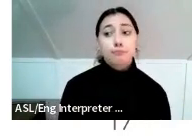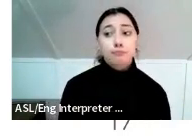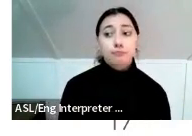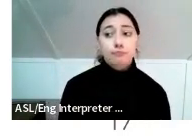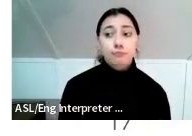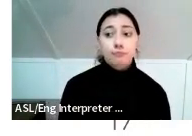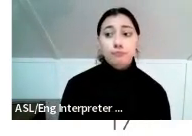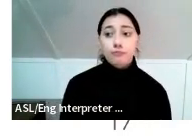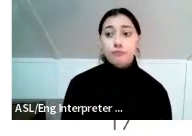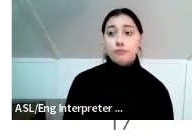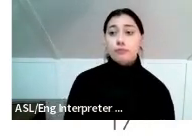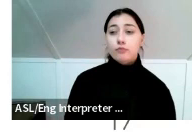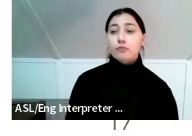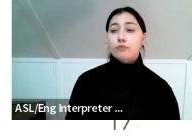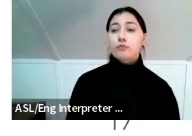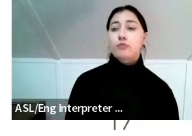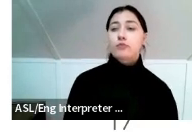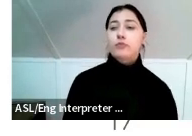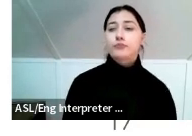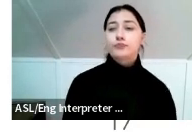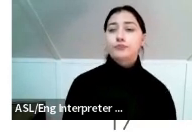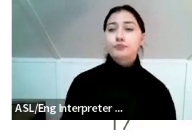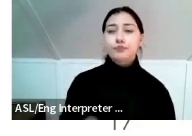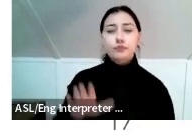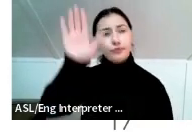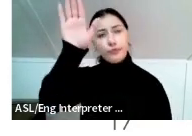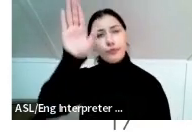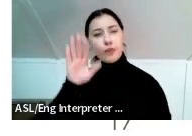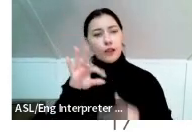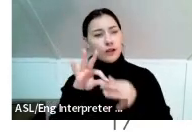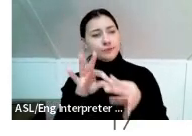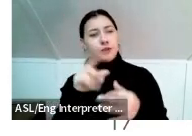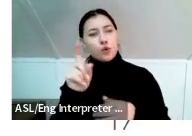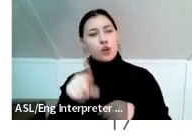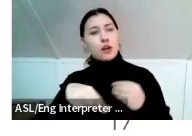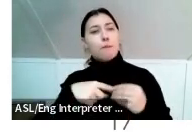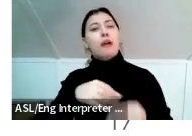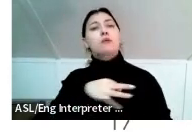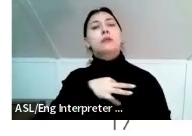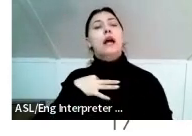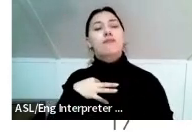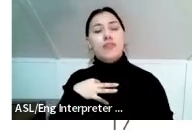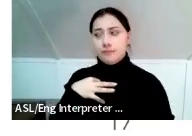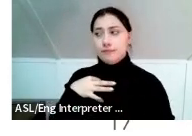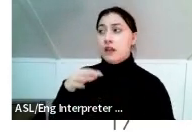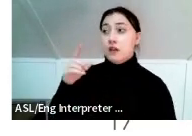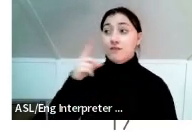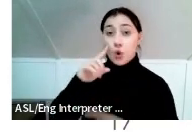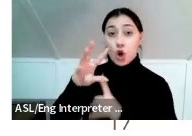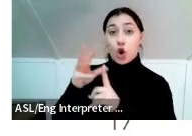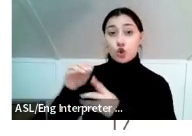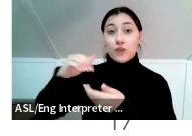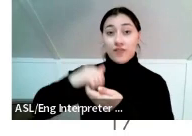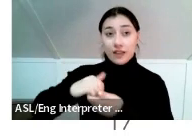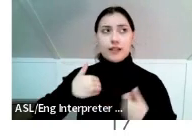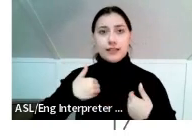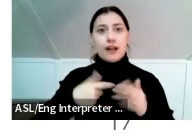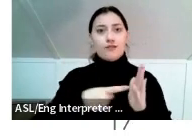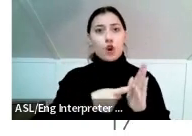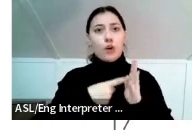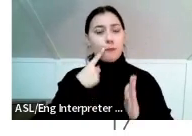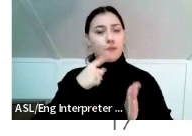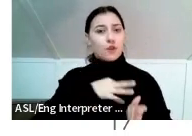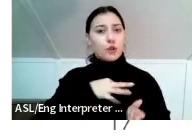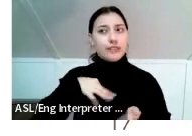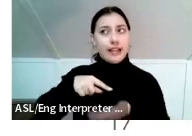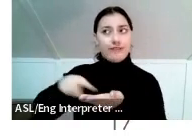Okay, and then a question on staffing. So there is a staffing requirement for cultural affiliates, but do nonprofit organizations